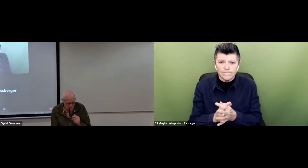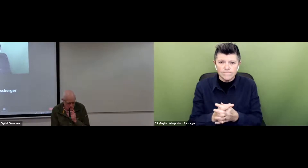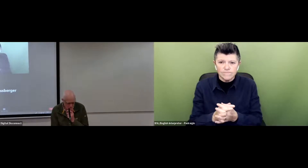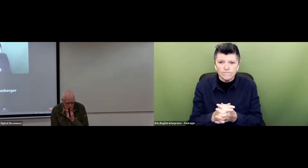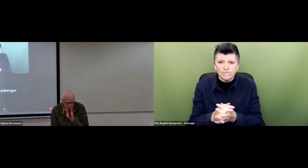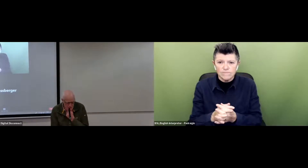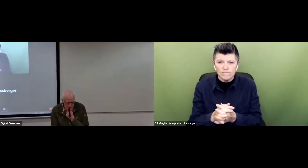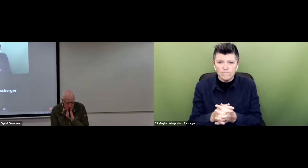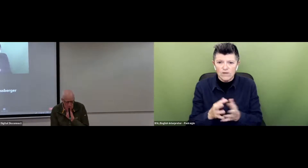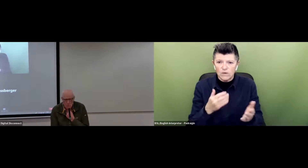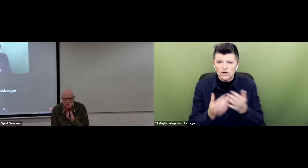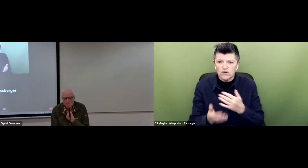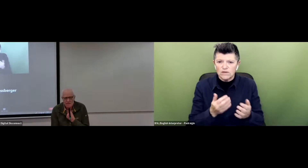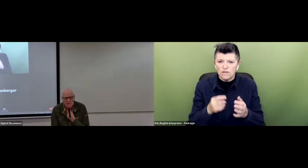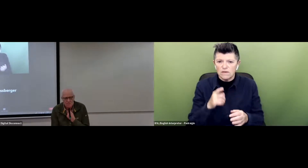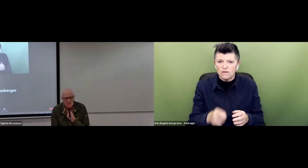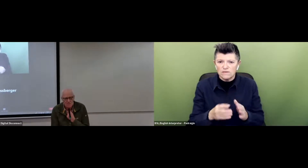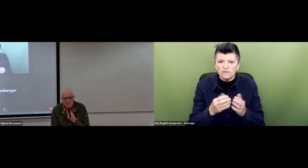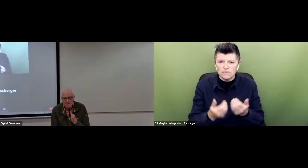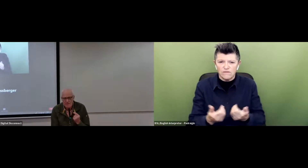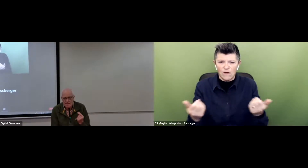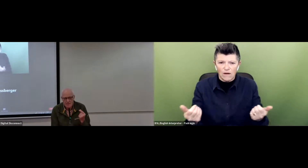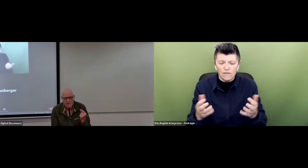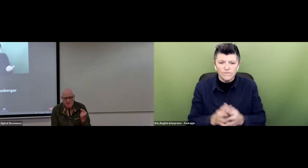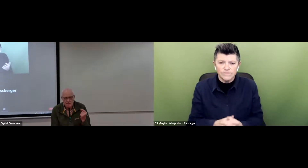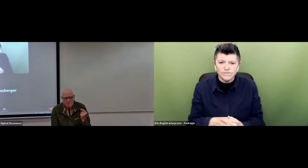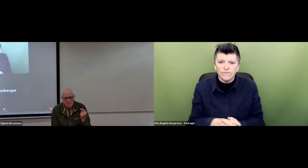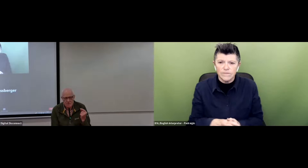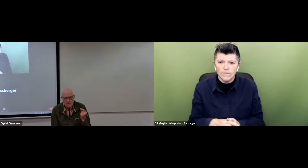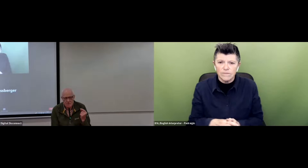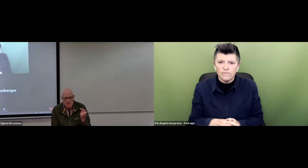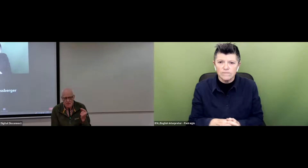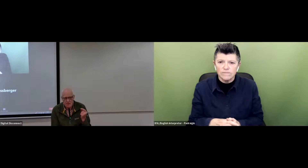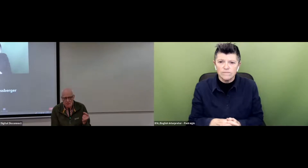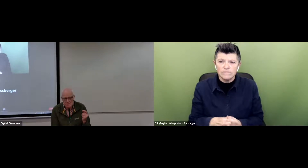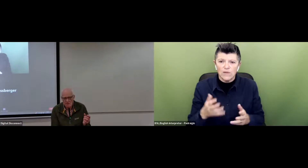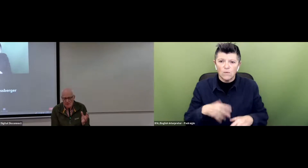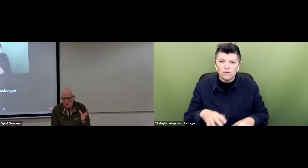as well. But I want to begin really just by saying,